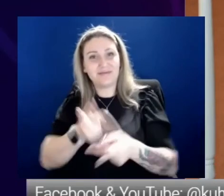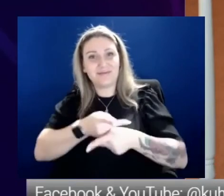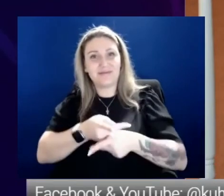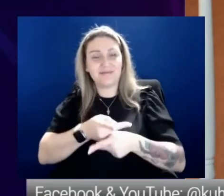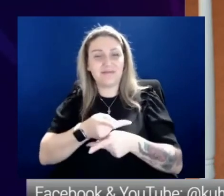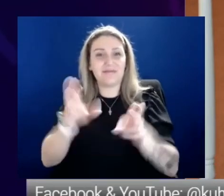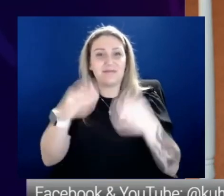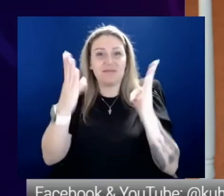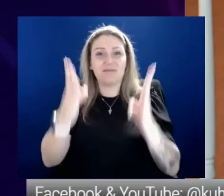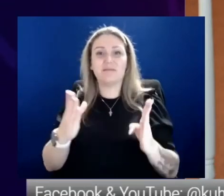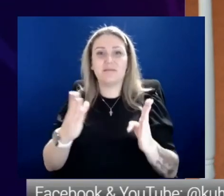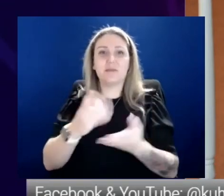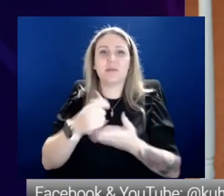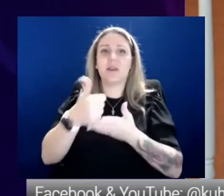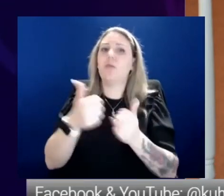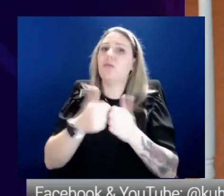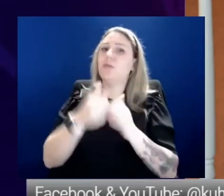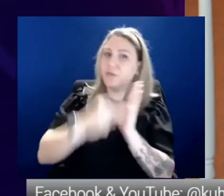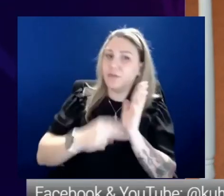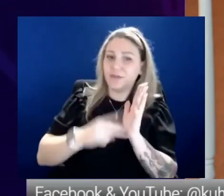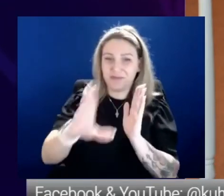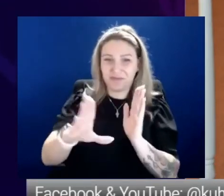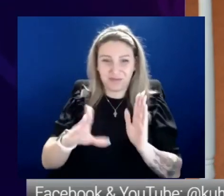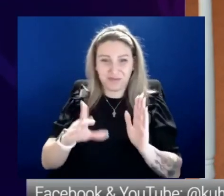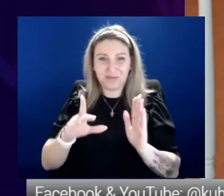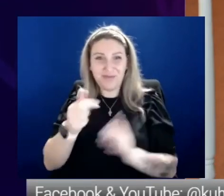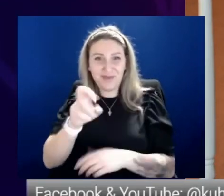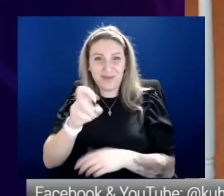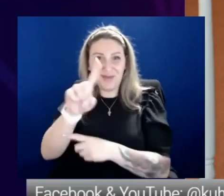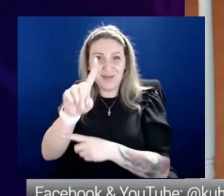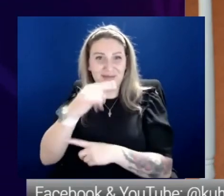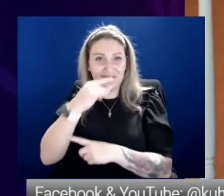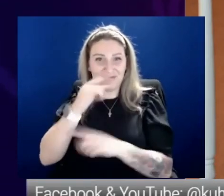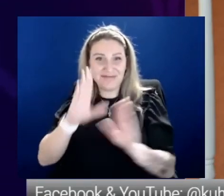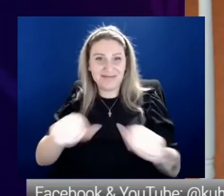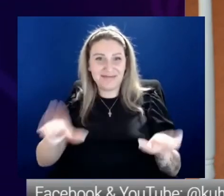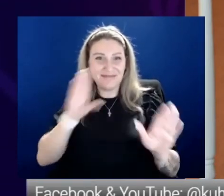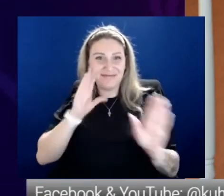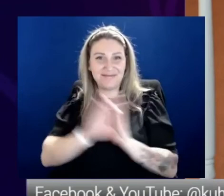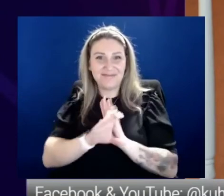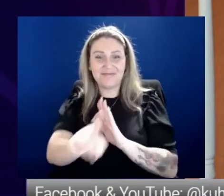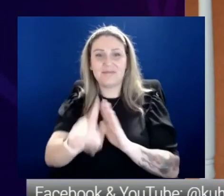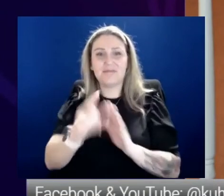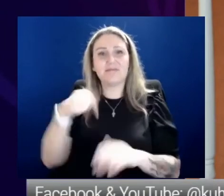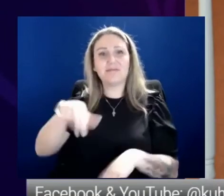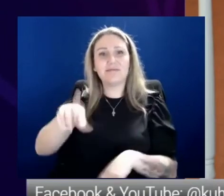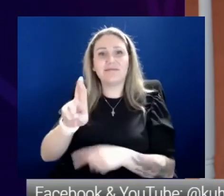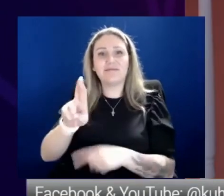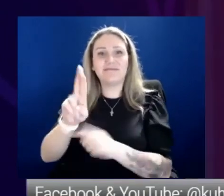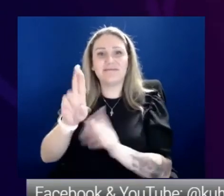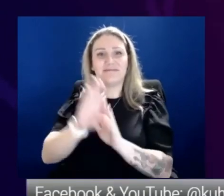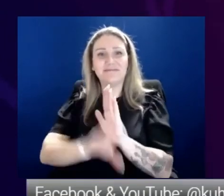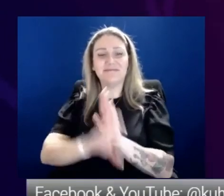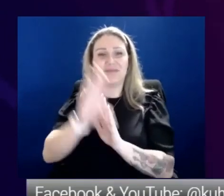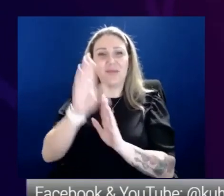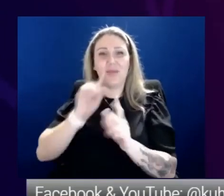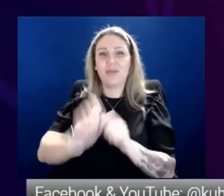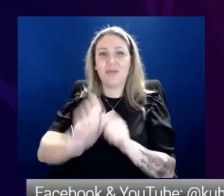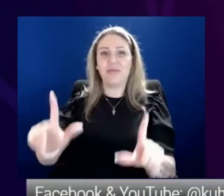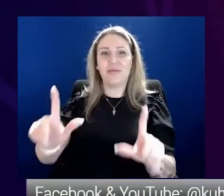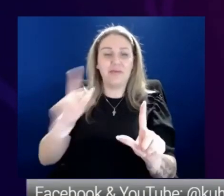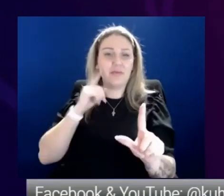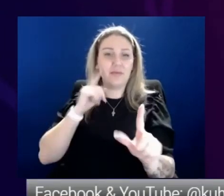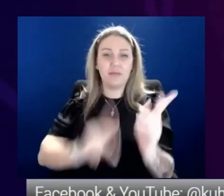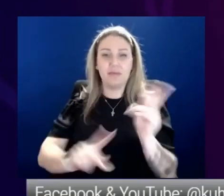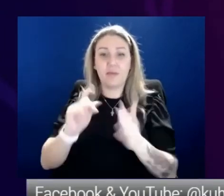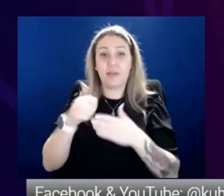your little grandkids, right? Who are adorable. You have a QR code that we're going to put up if people would like to help reach out